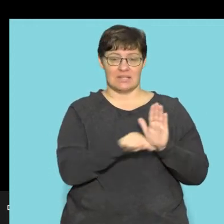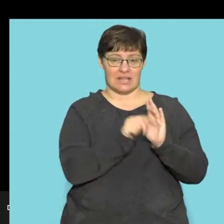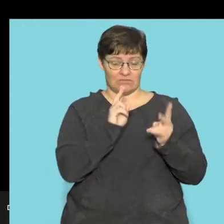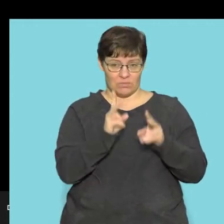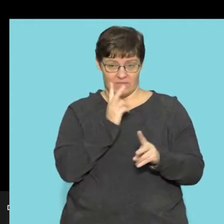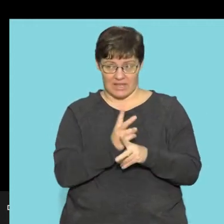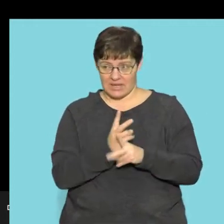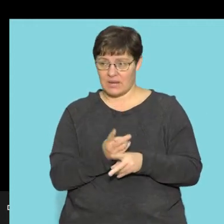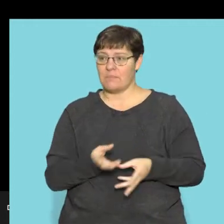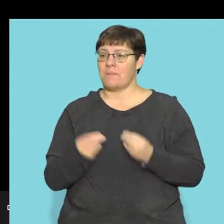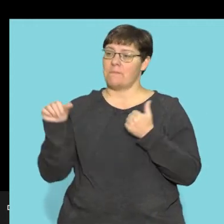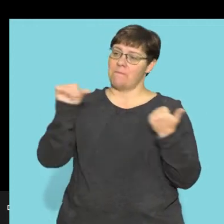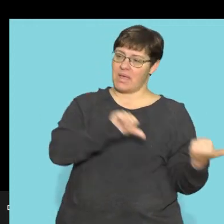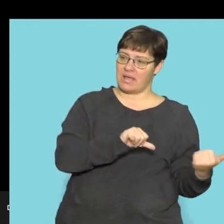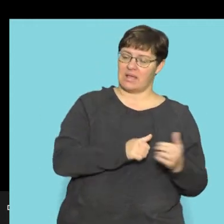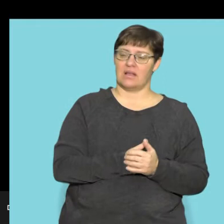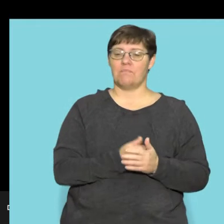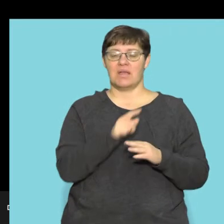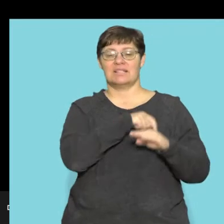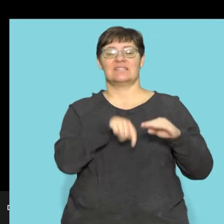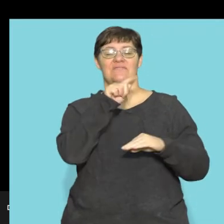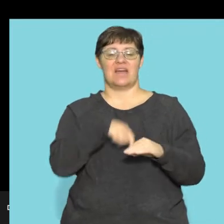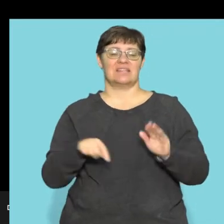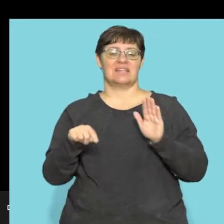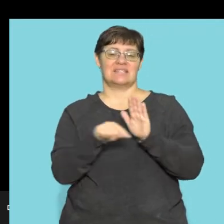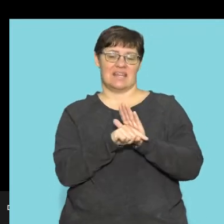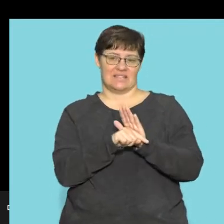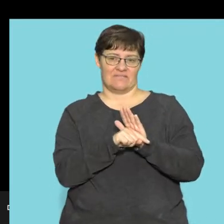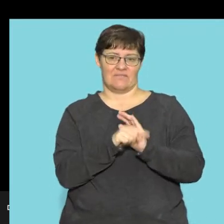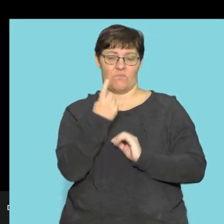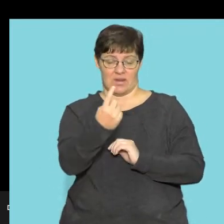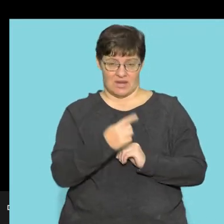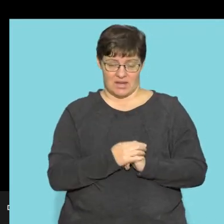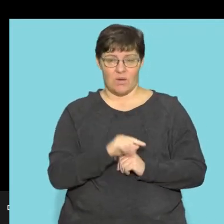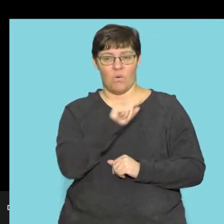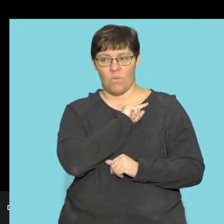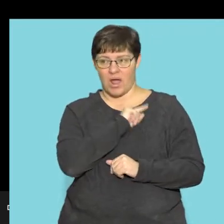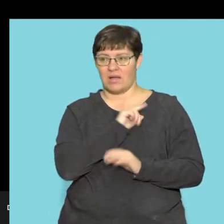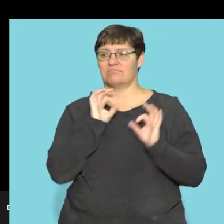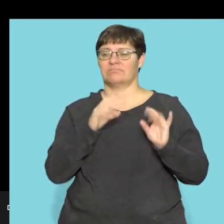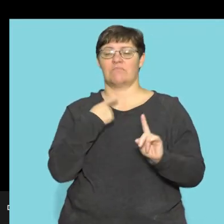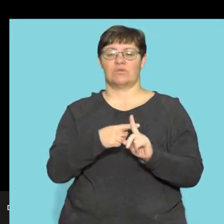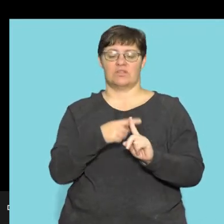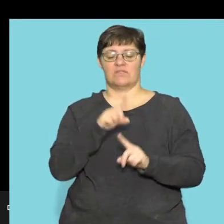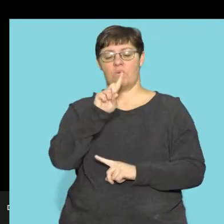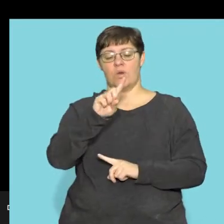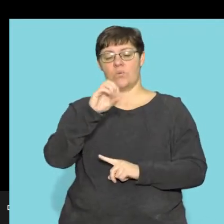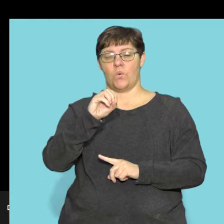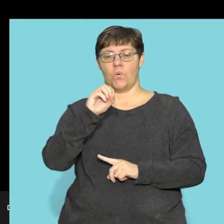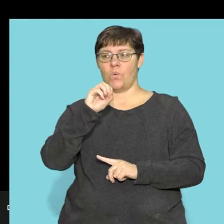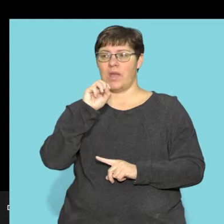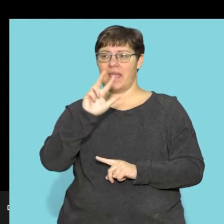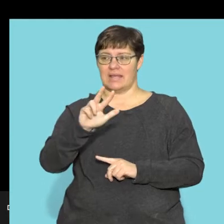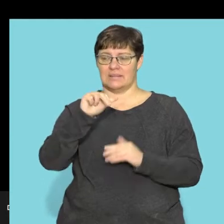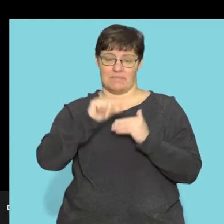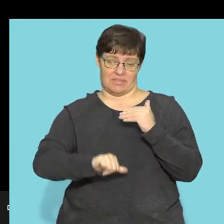this by negative 12 to take it back. I just need to divide it by a negative 1 in order to make it a positive. So this